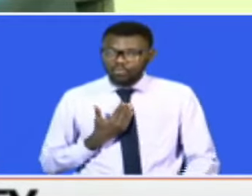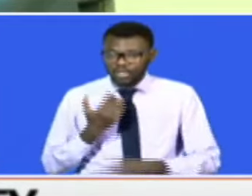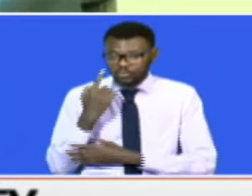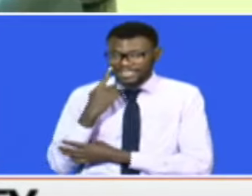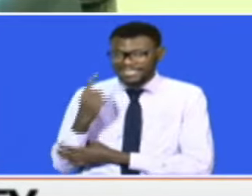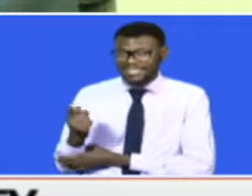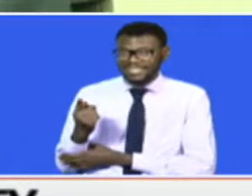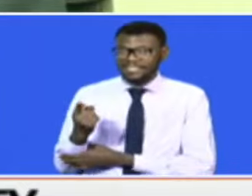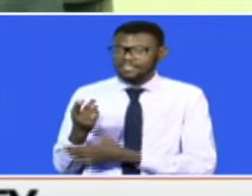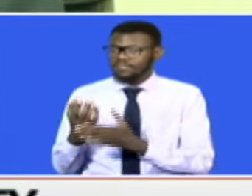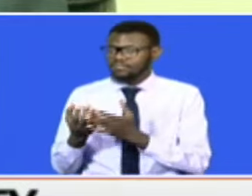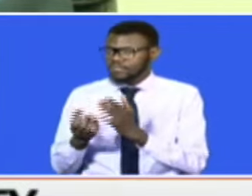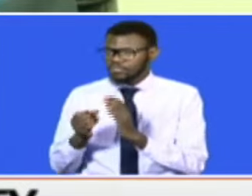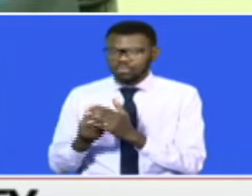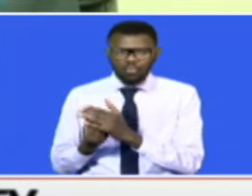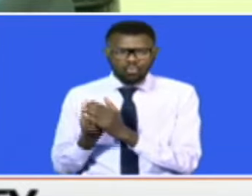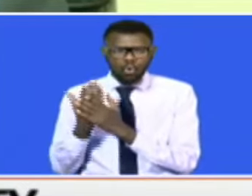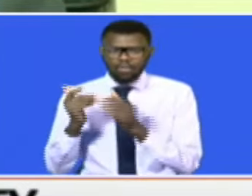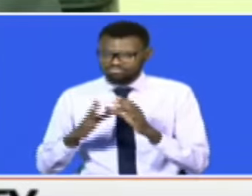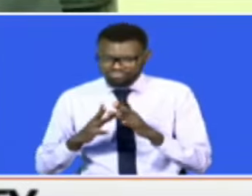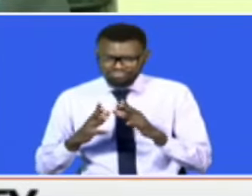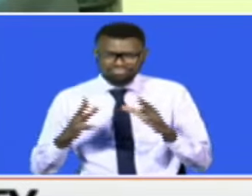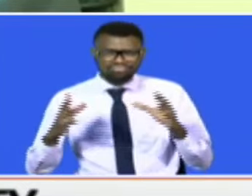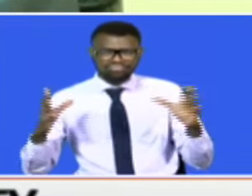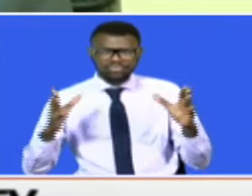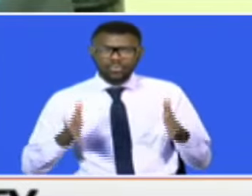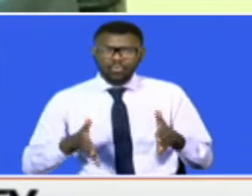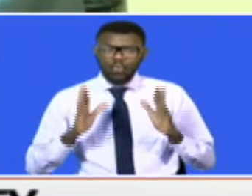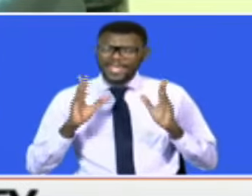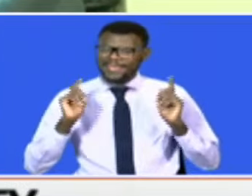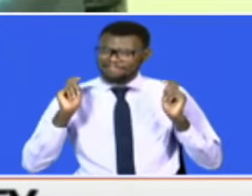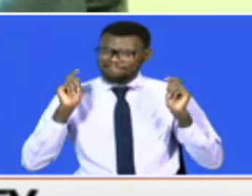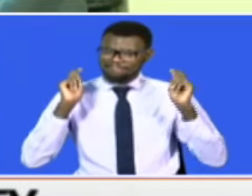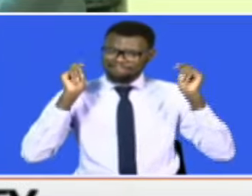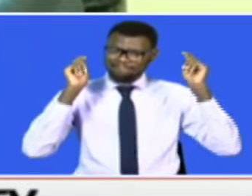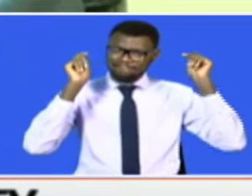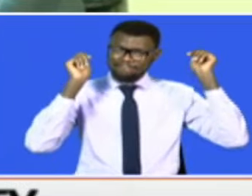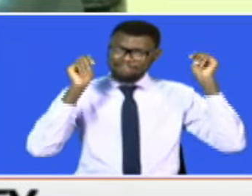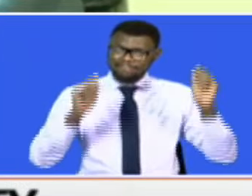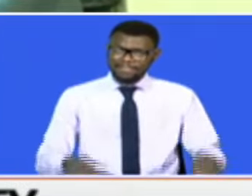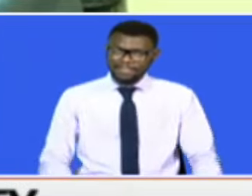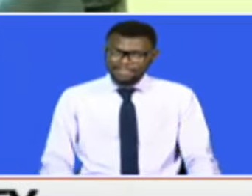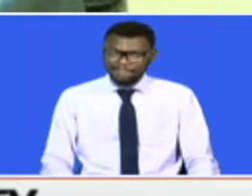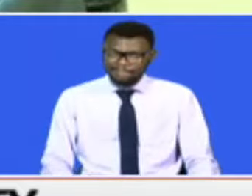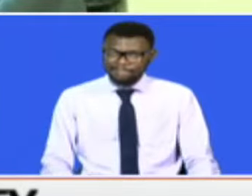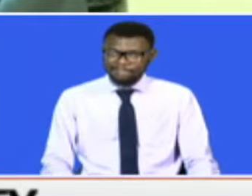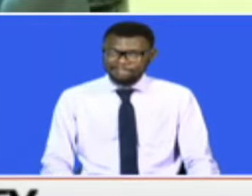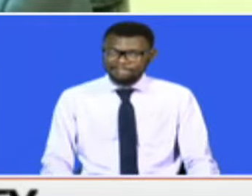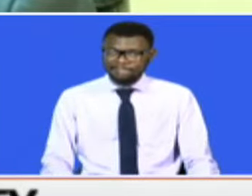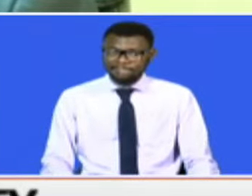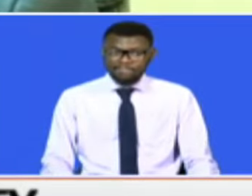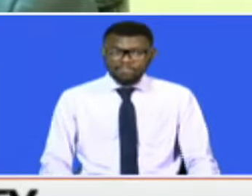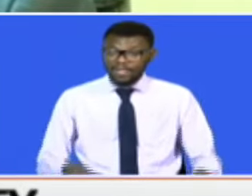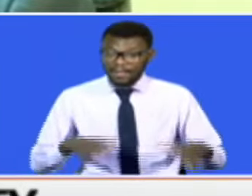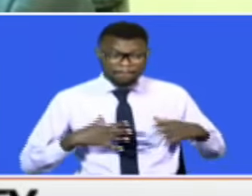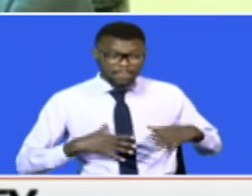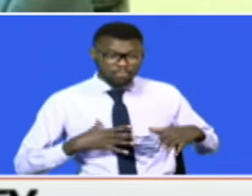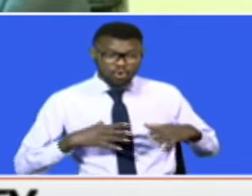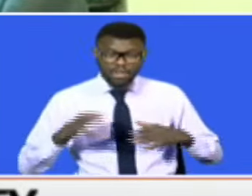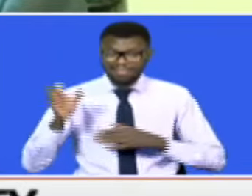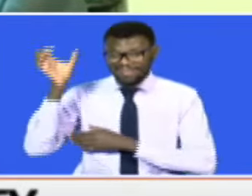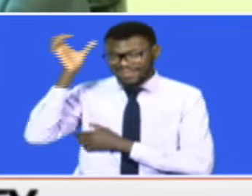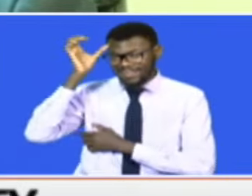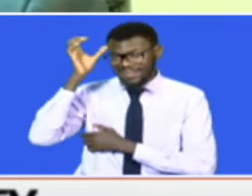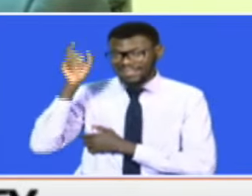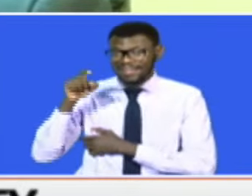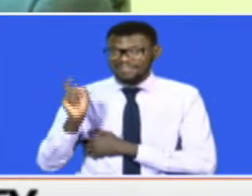than horizontal growth. For this reason, we are going to involve the residents of Eldoret on